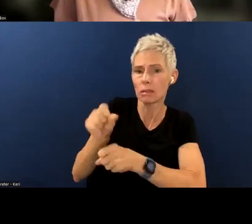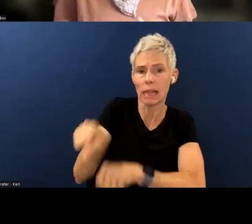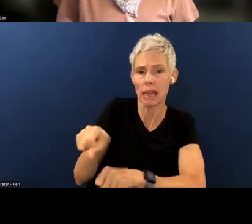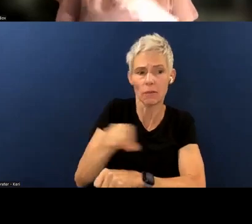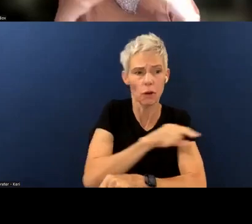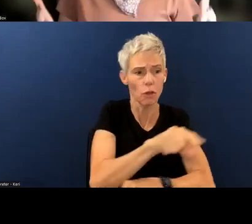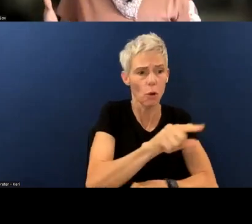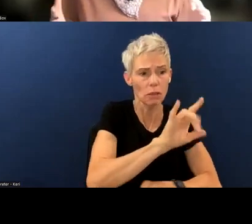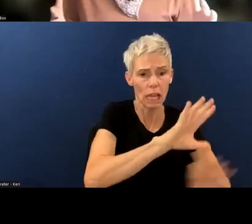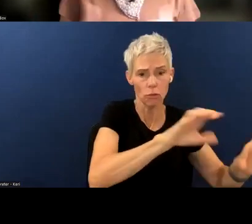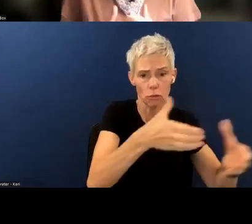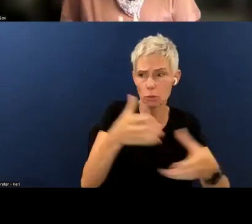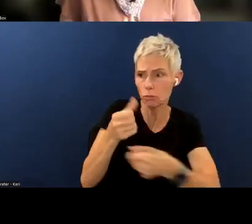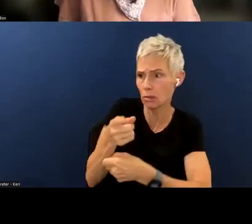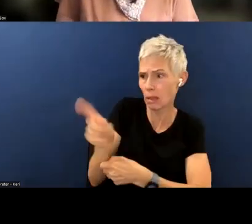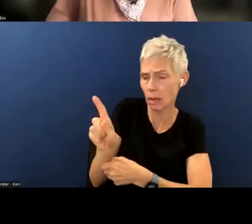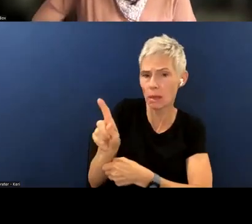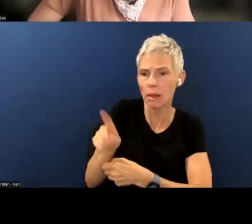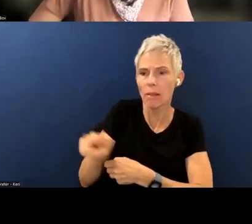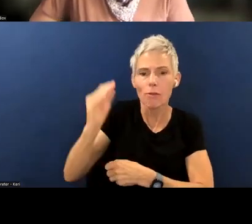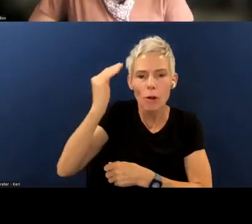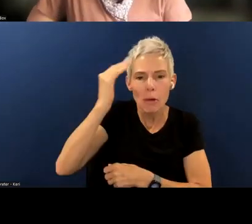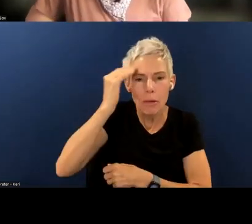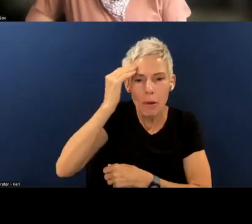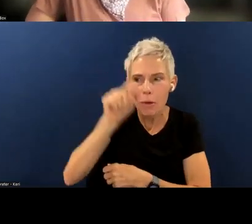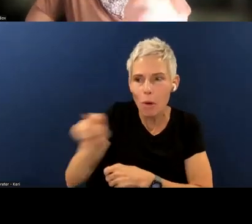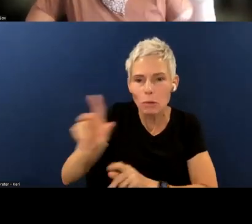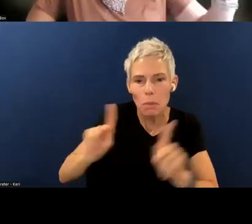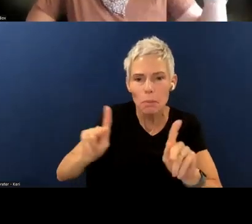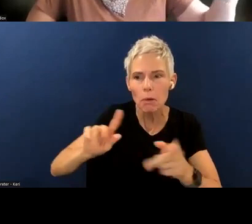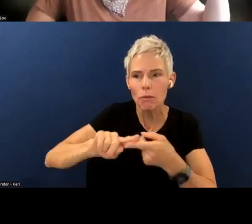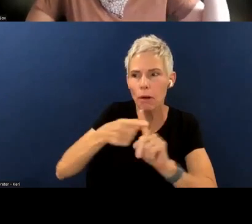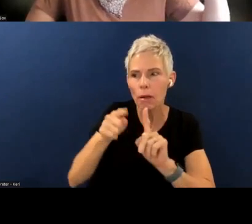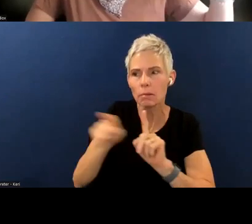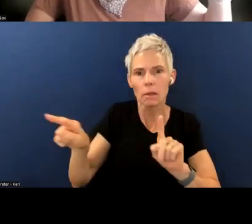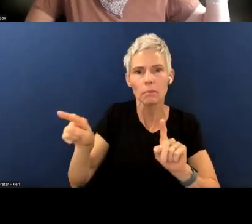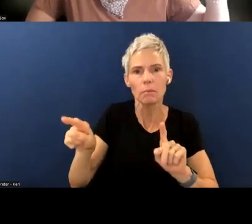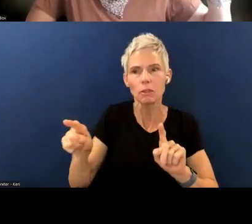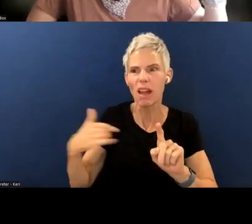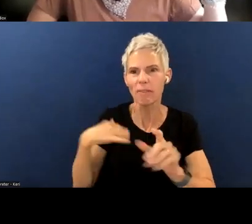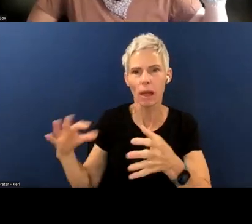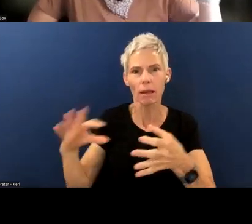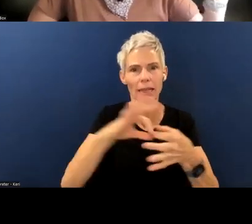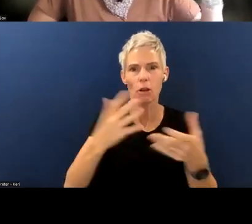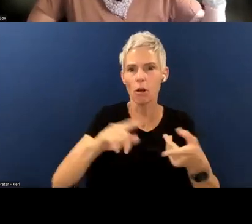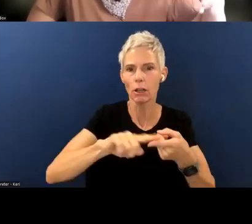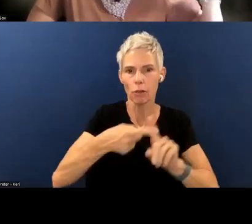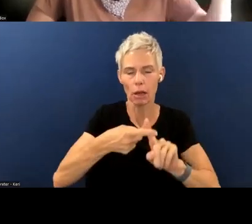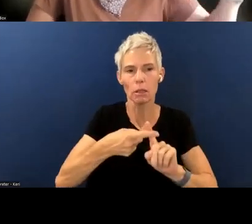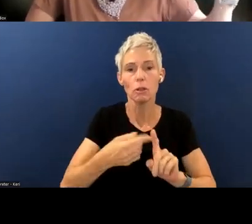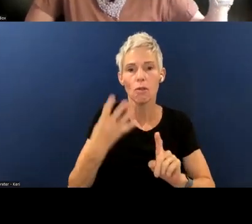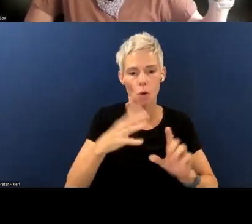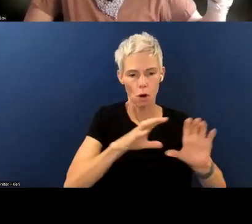8 groups were familial and friend connections. And so we took those 4 groups